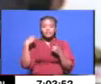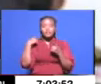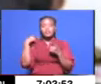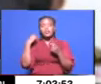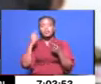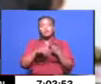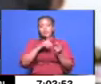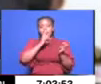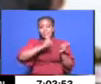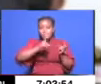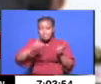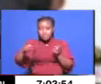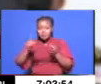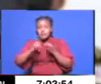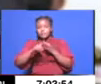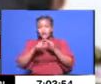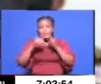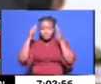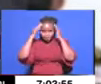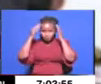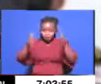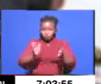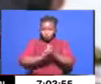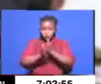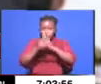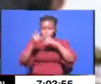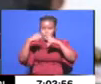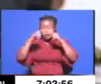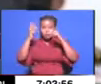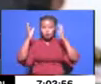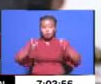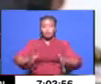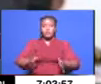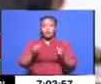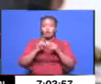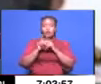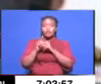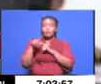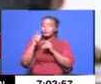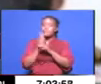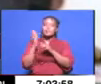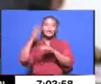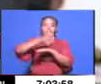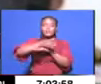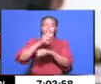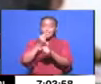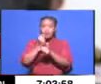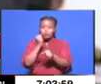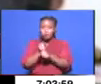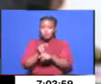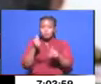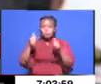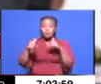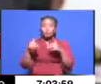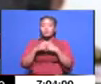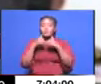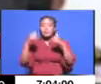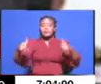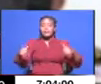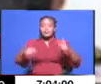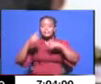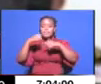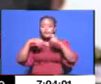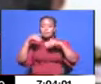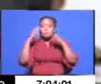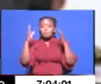well as determination to be a winner. It is an extra effort that separates a winner from the second place, hence the